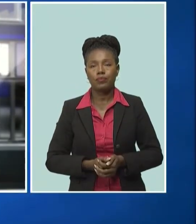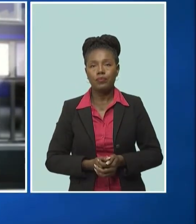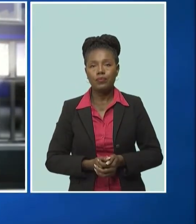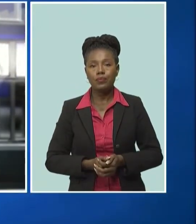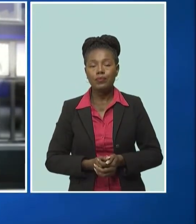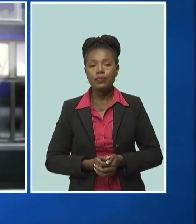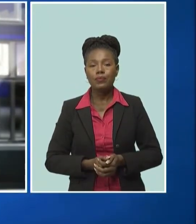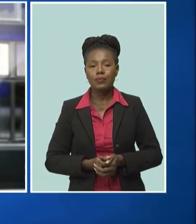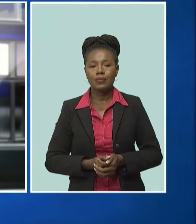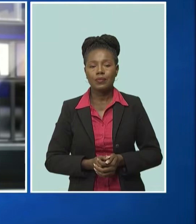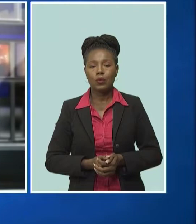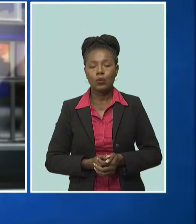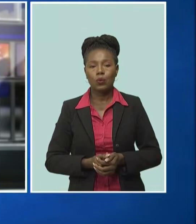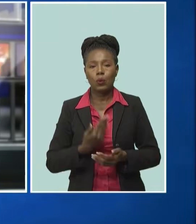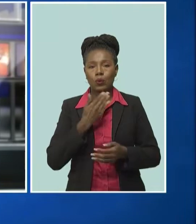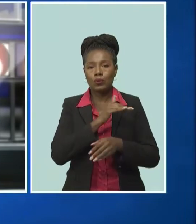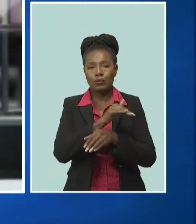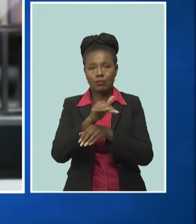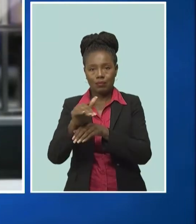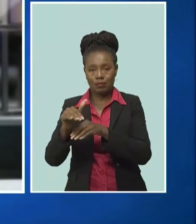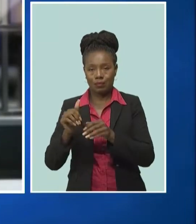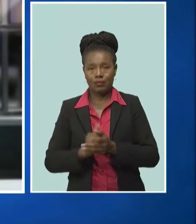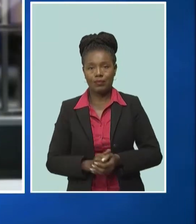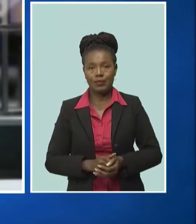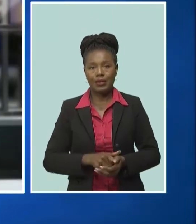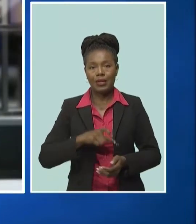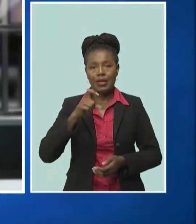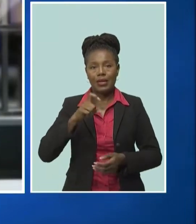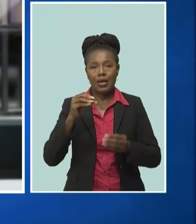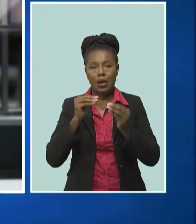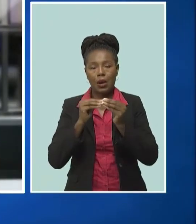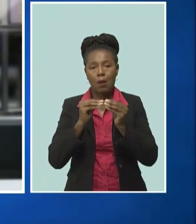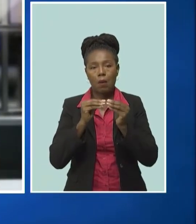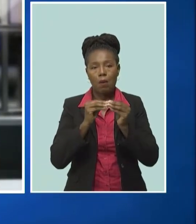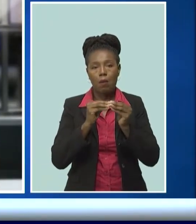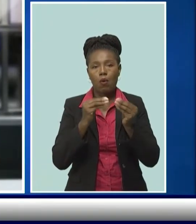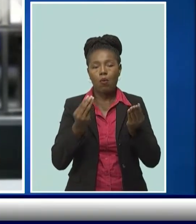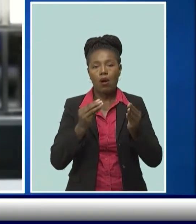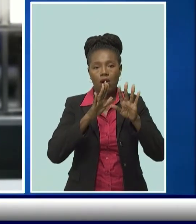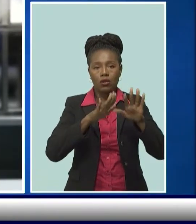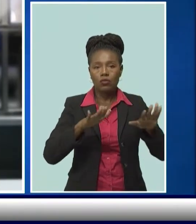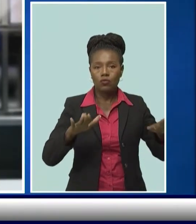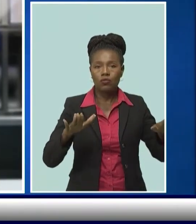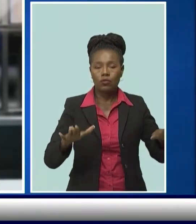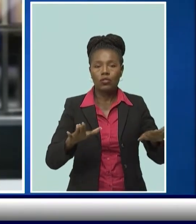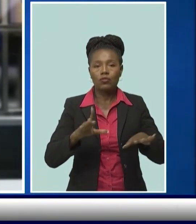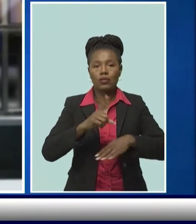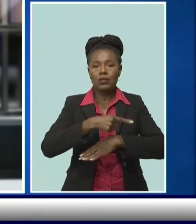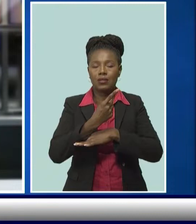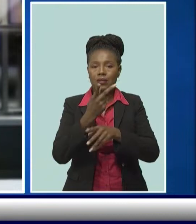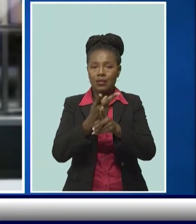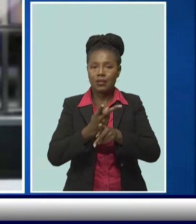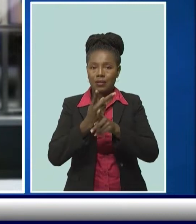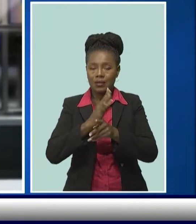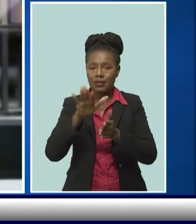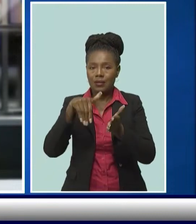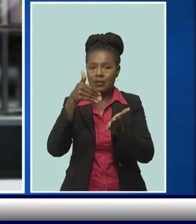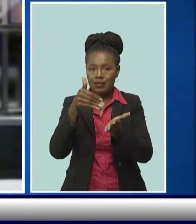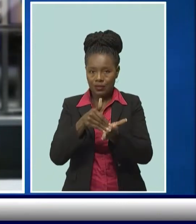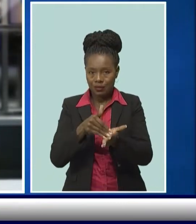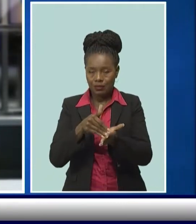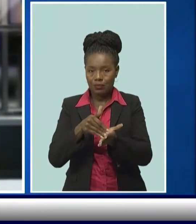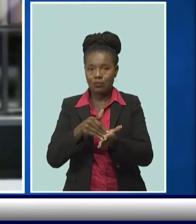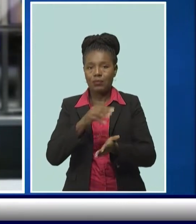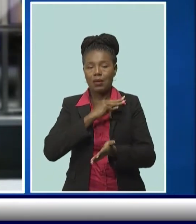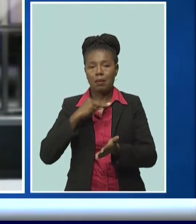Shane. Good evening to our viewers. The need for more government daycare centres was raised during questioning by Deputy Prime Minister Santia